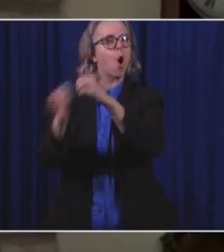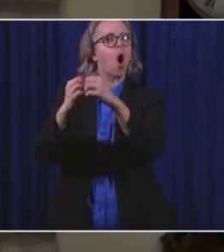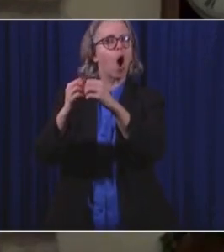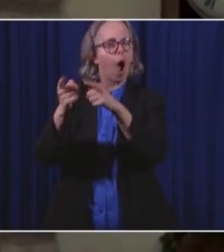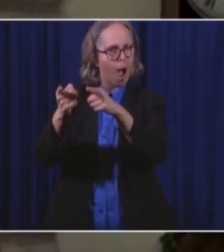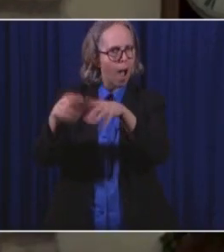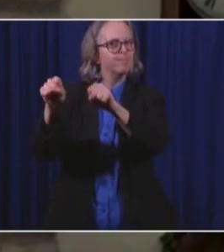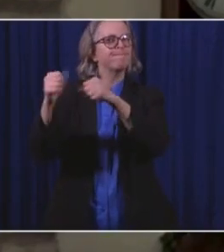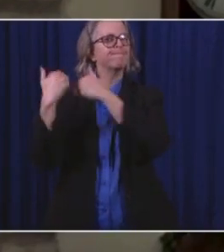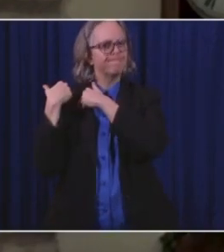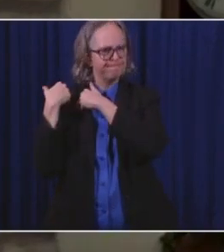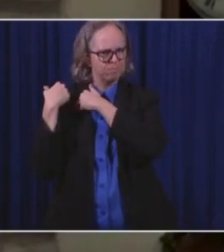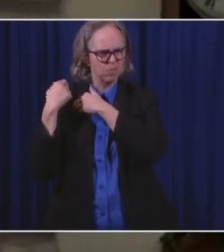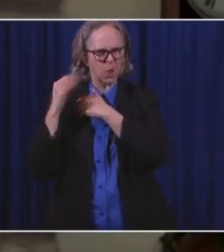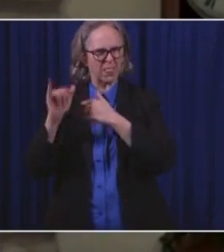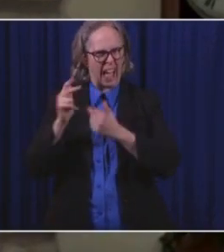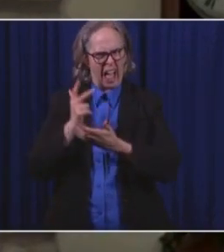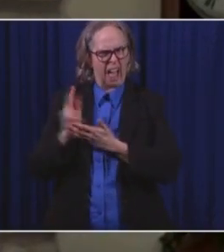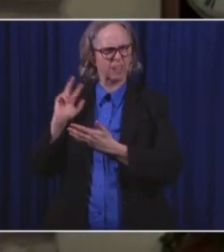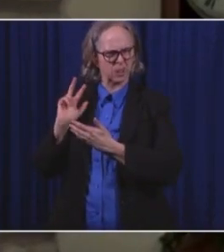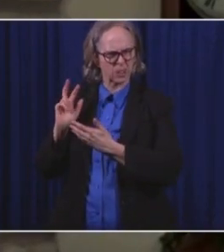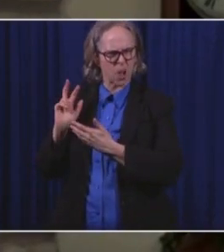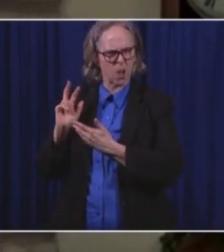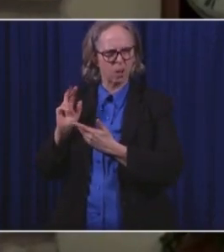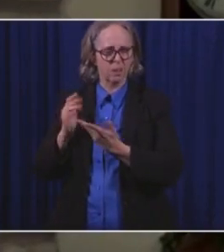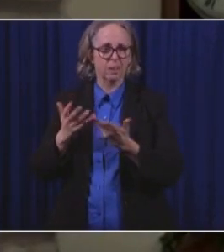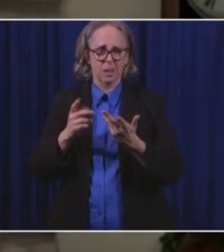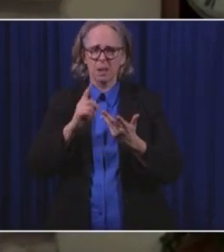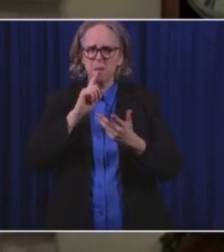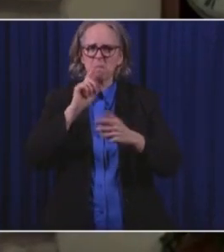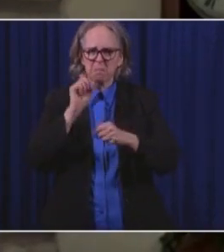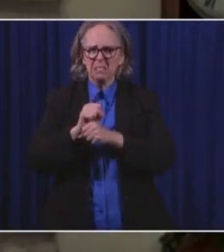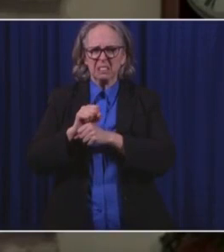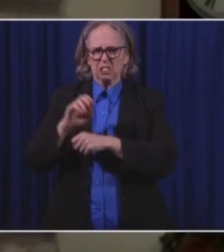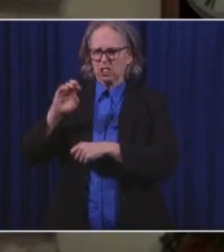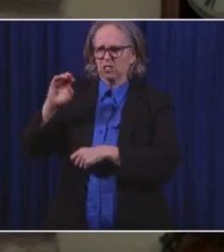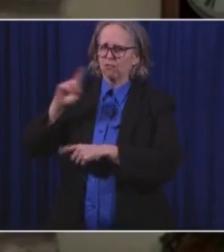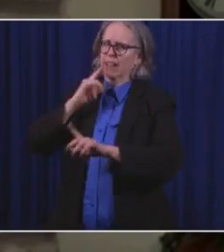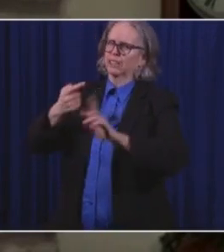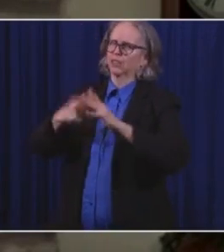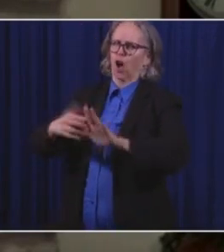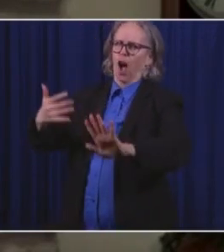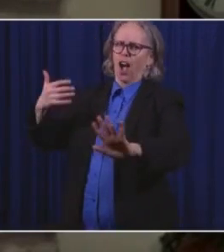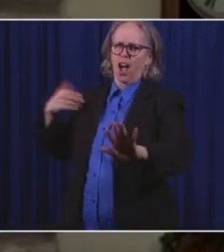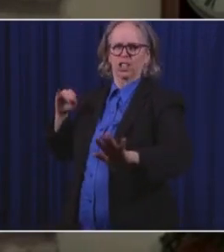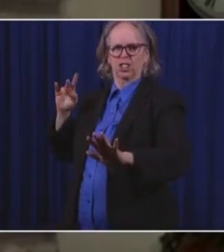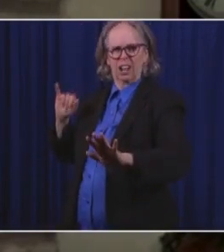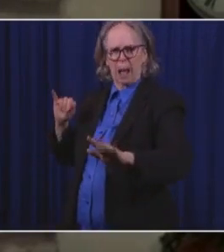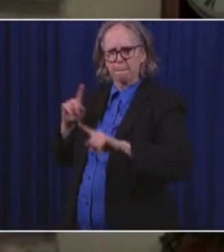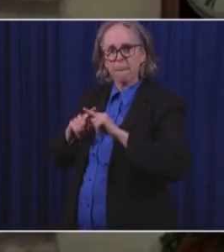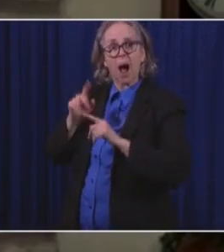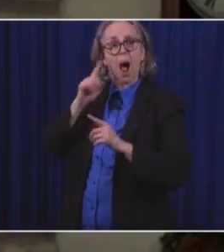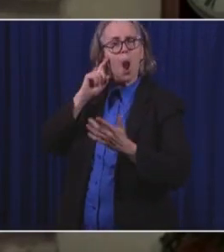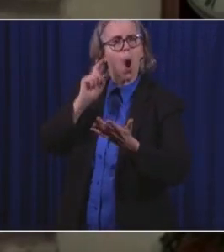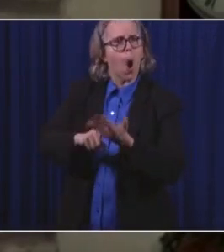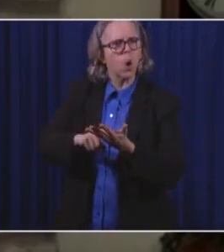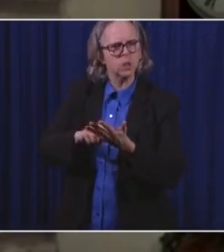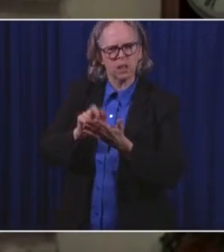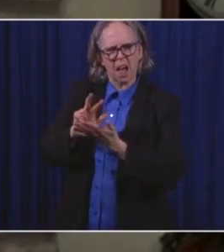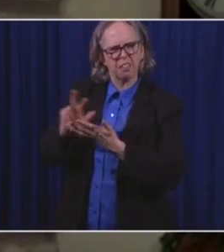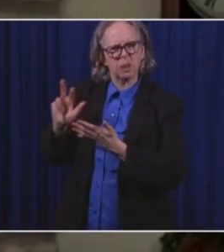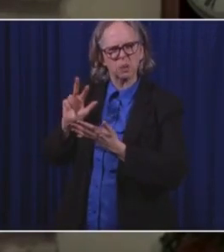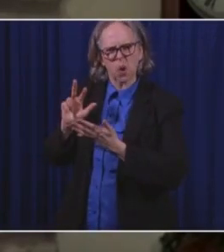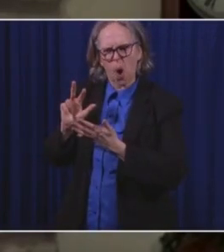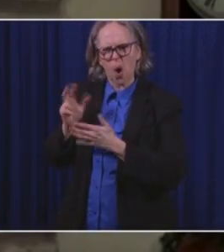we had the order in place since July, but we started actually sending agents out to enforce it. And so we are now still